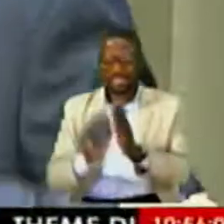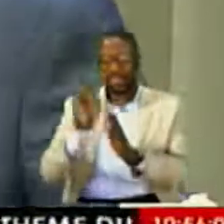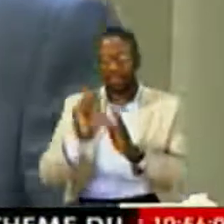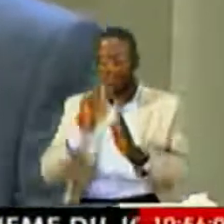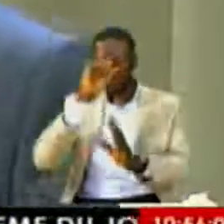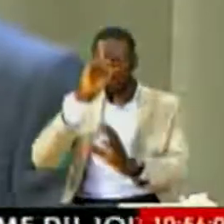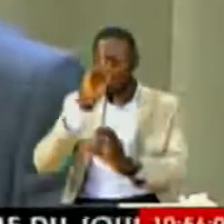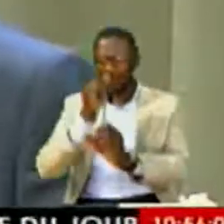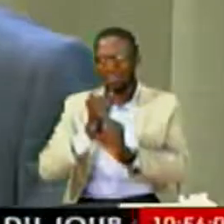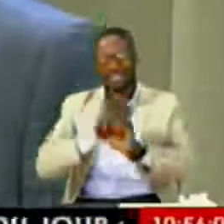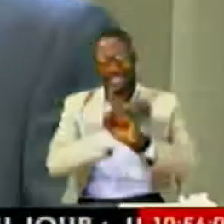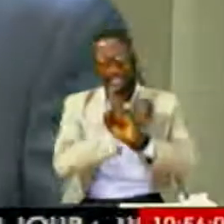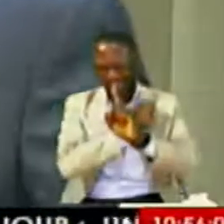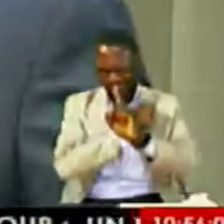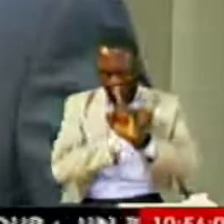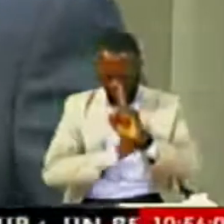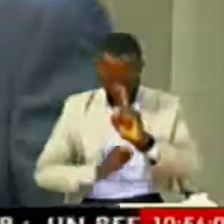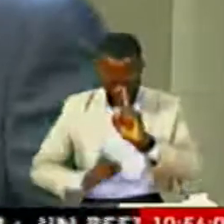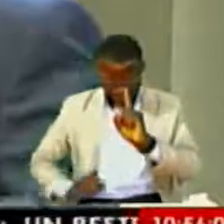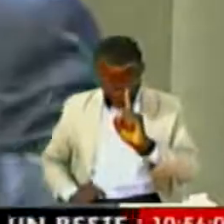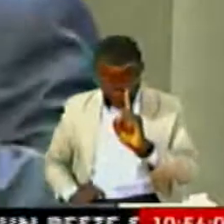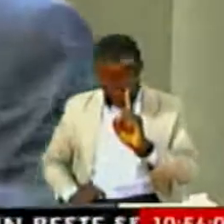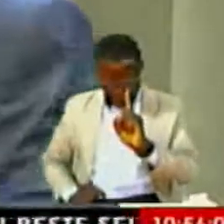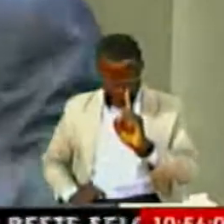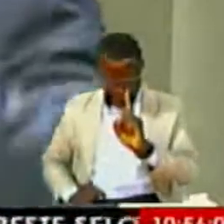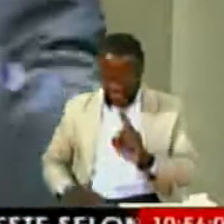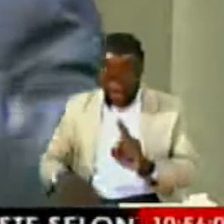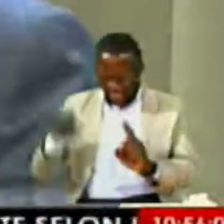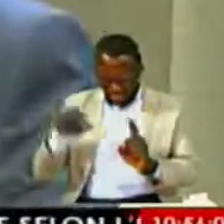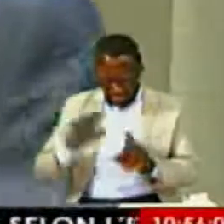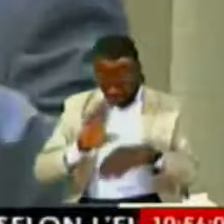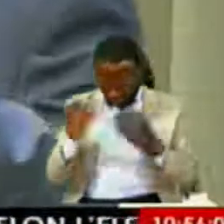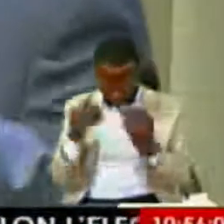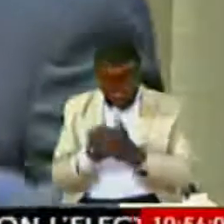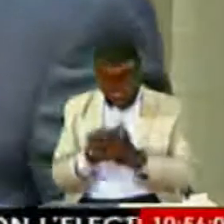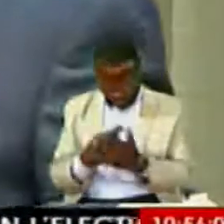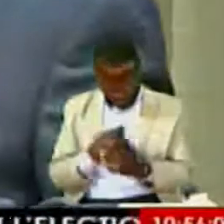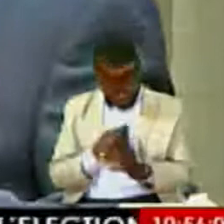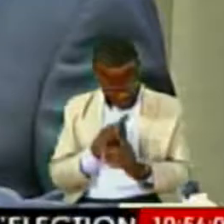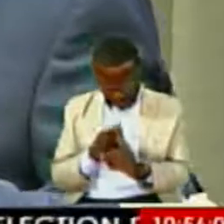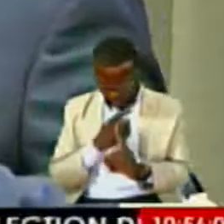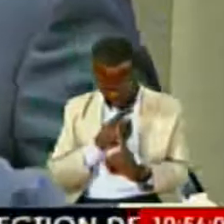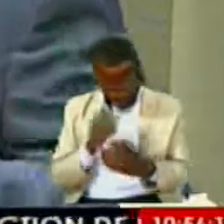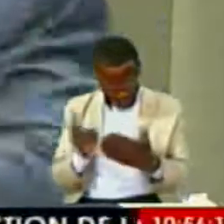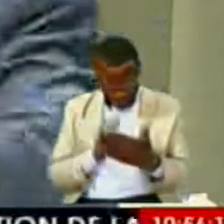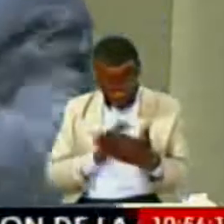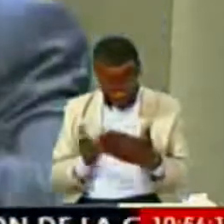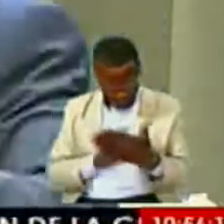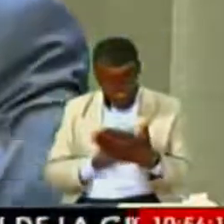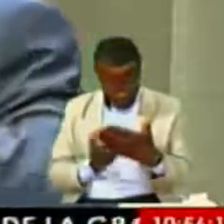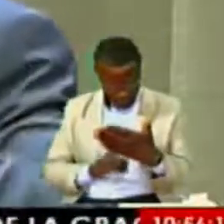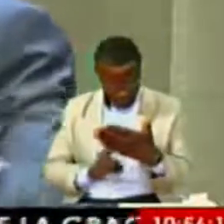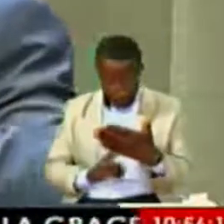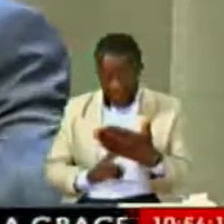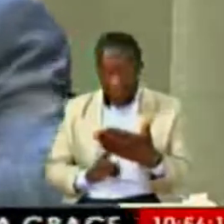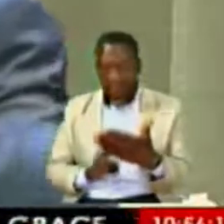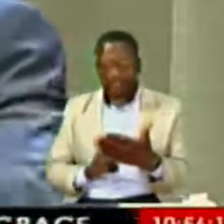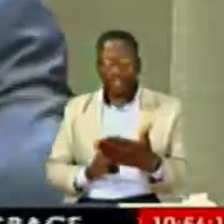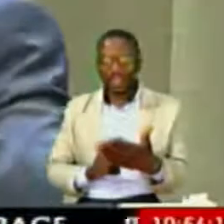believe. Seigneur. Lord. Qu'est-ce que nous venons de lire? Let everything we've read. Que cela puisse